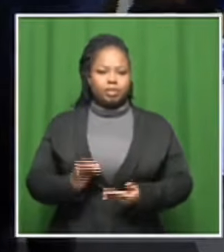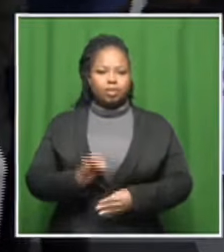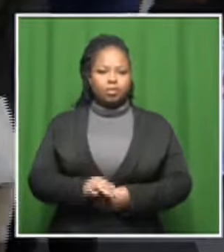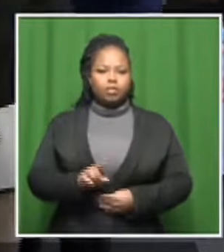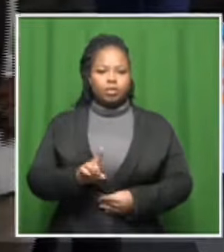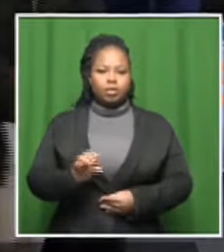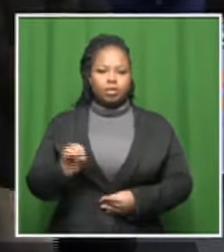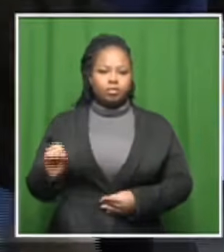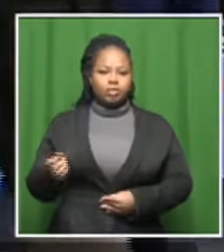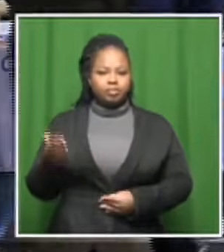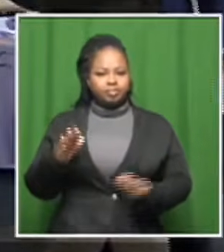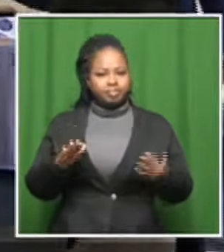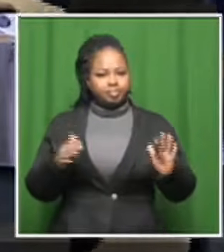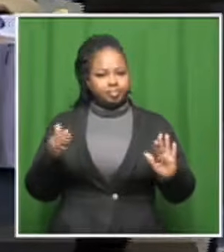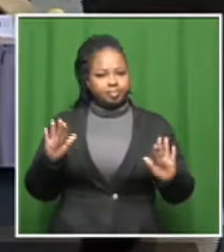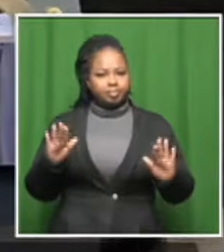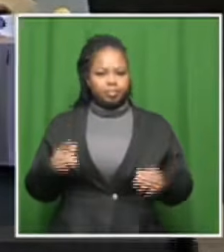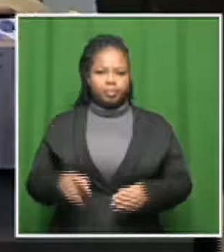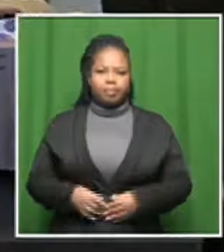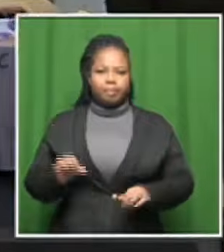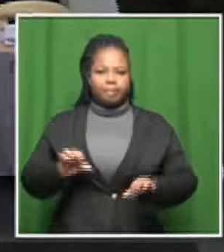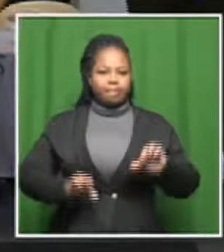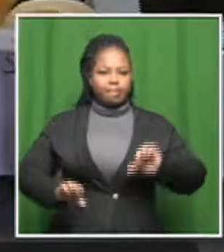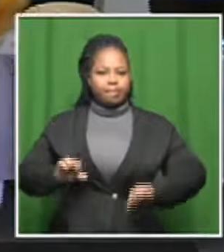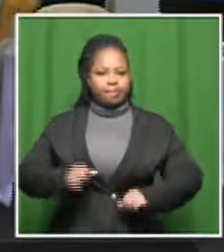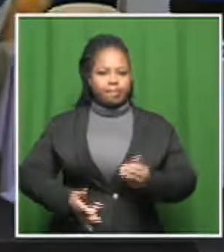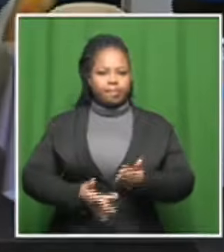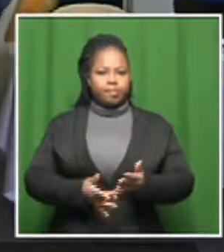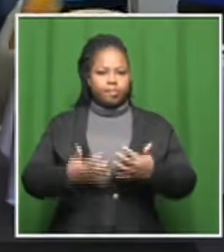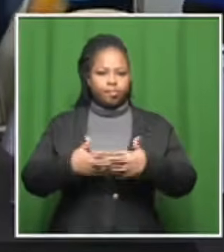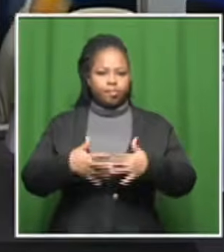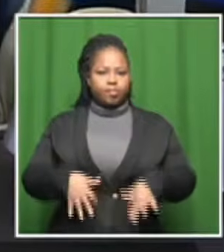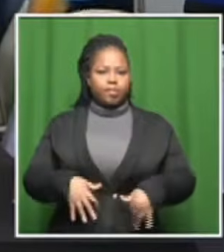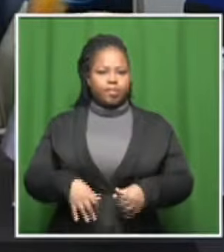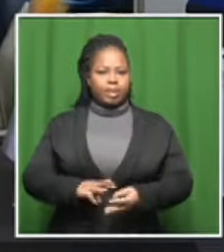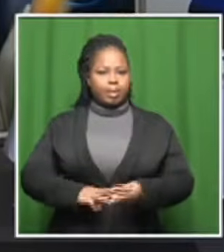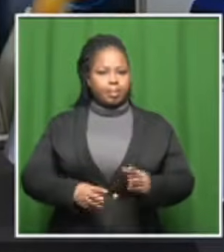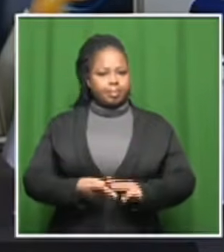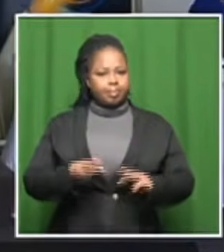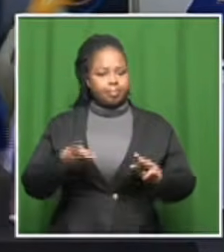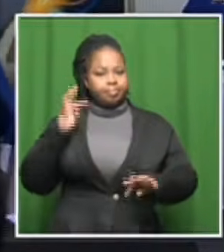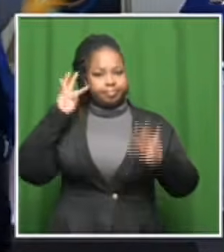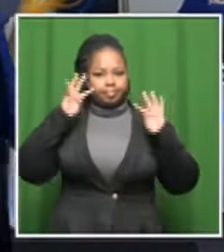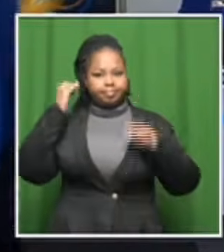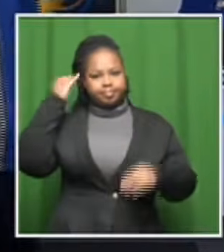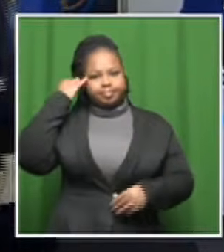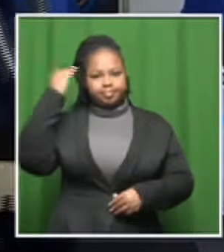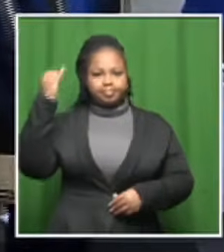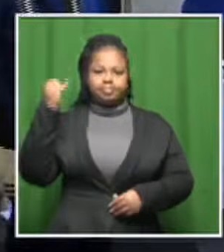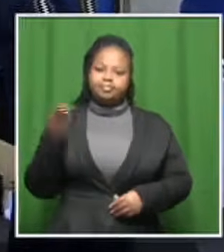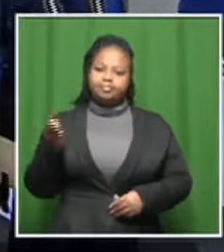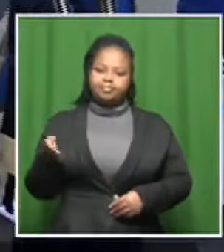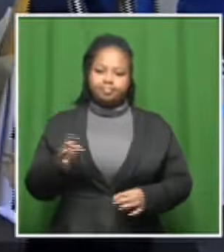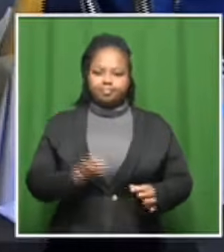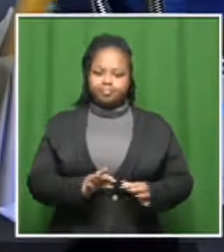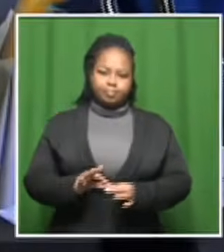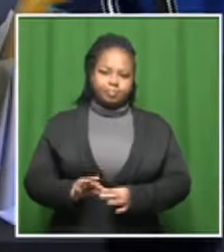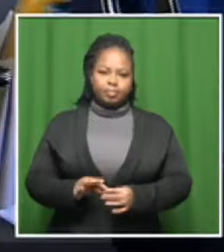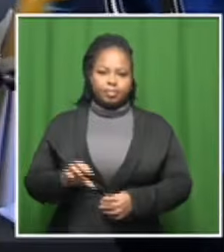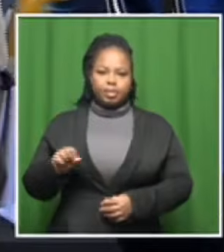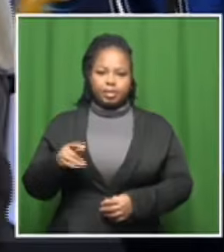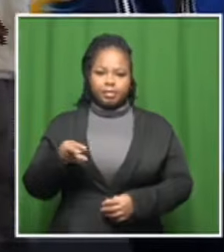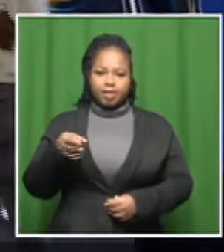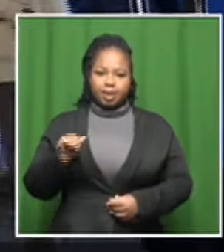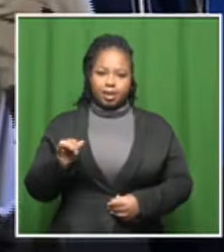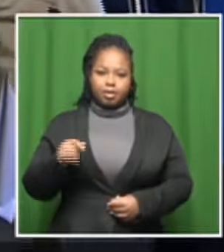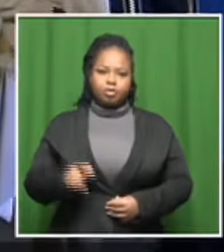just showcasing the use of science, technology, engineering, mathematics, and innovative ideas, of course. That's in relation to STEMI, and this is